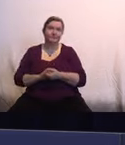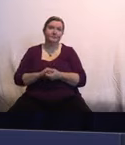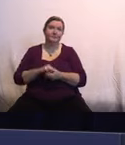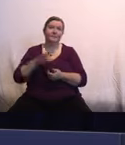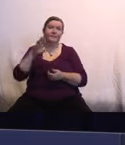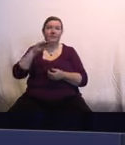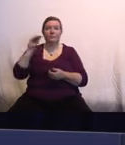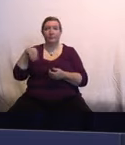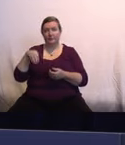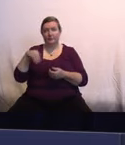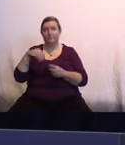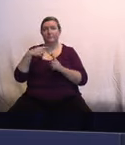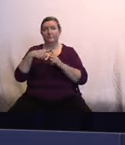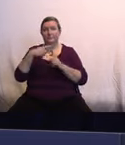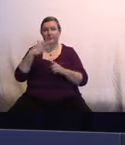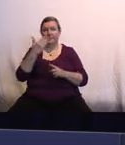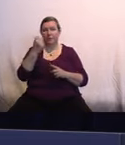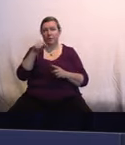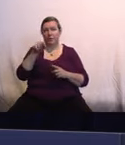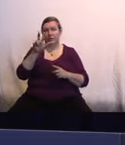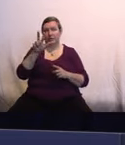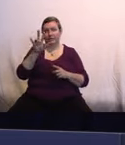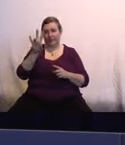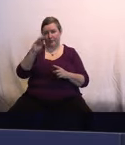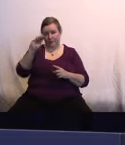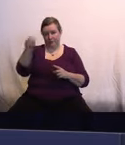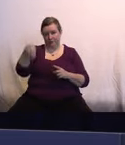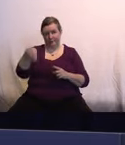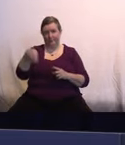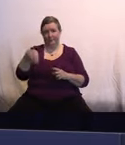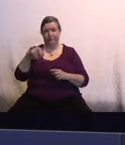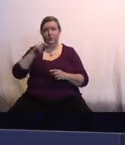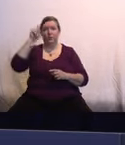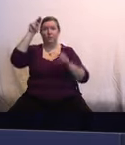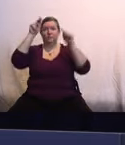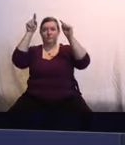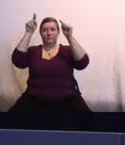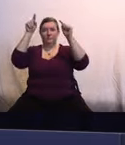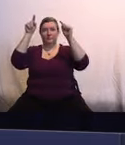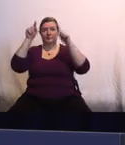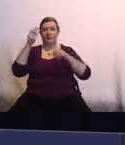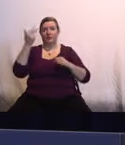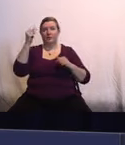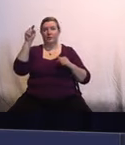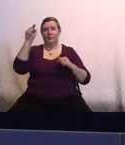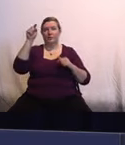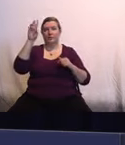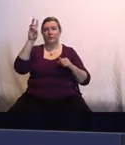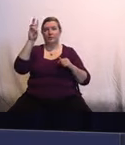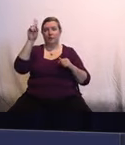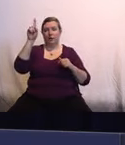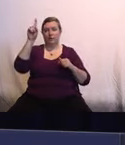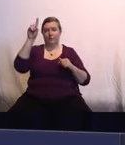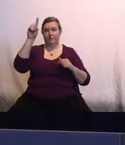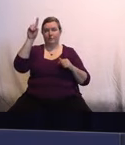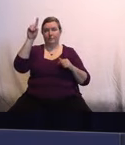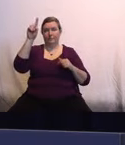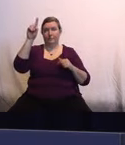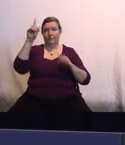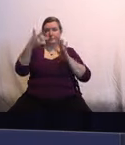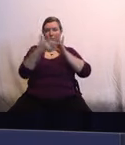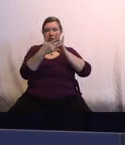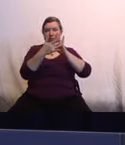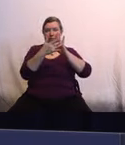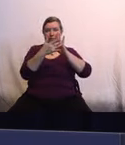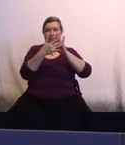is 15.37%. The northern part of the state reports 13.61%, the central part